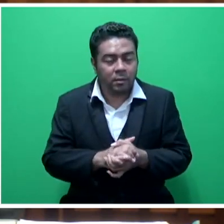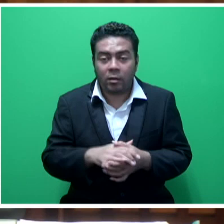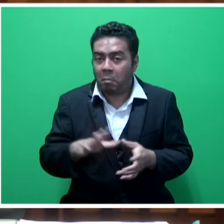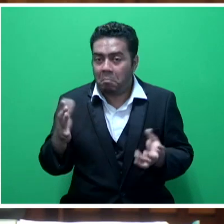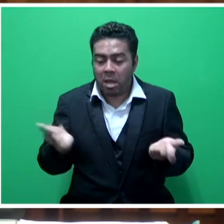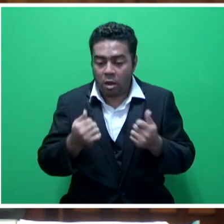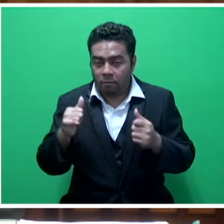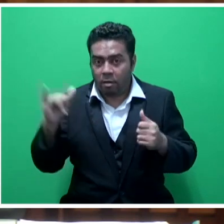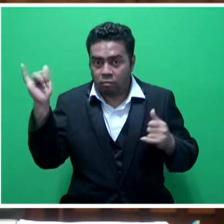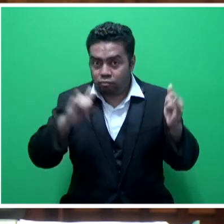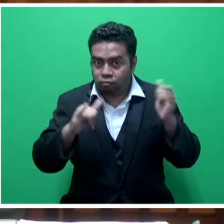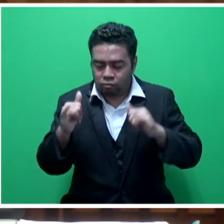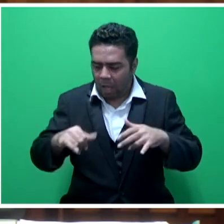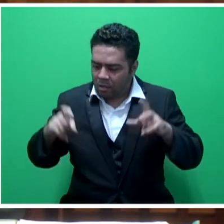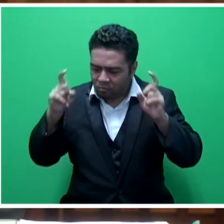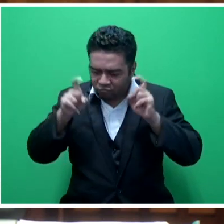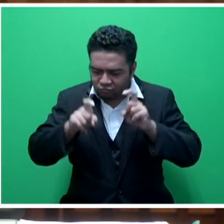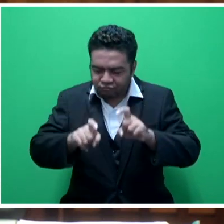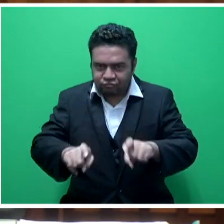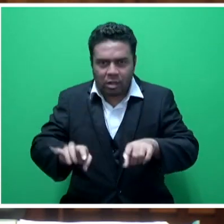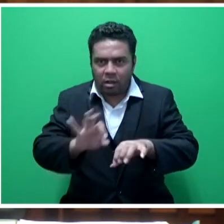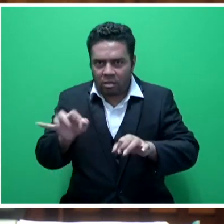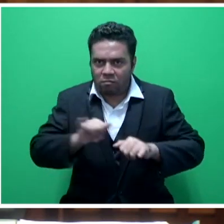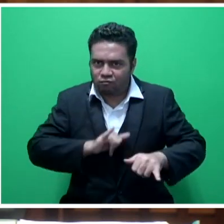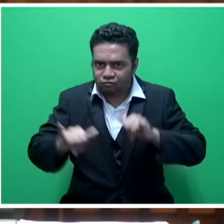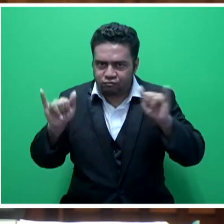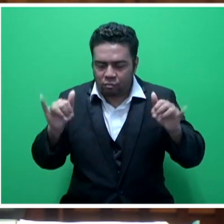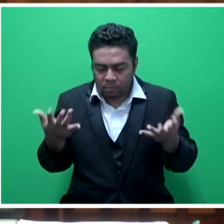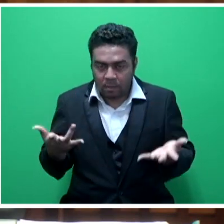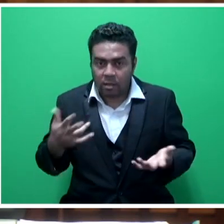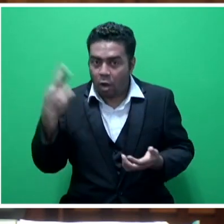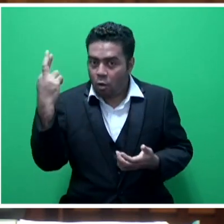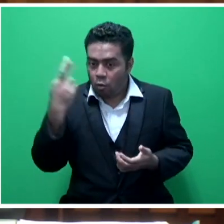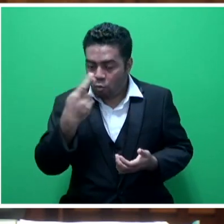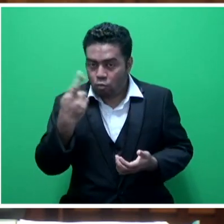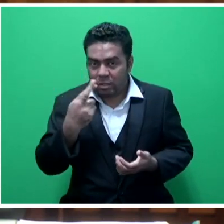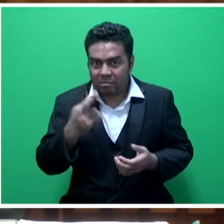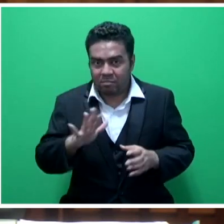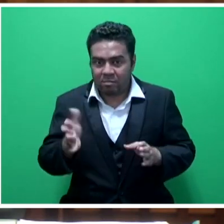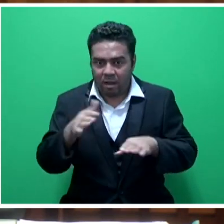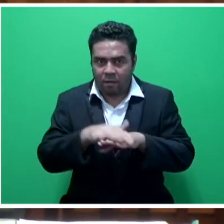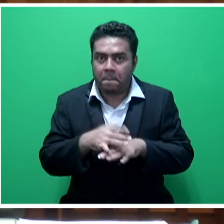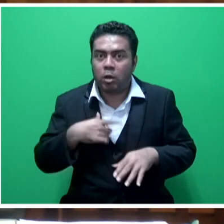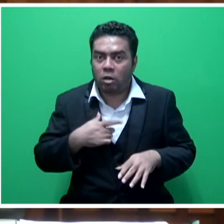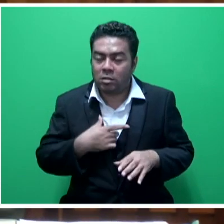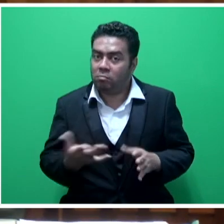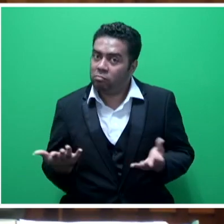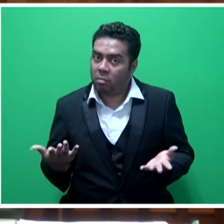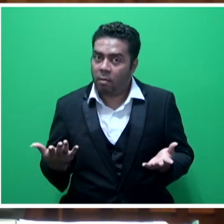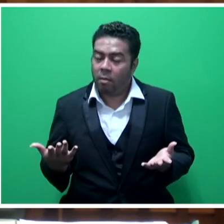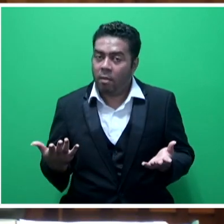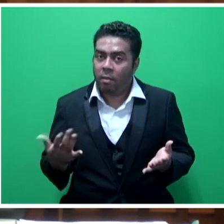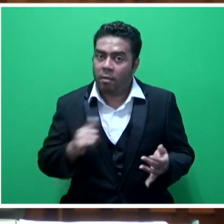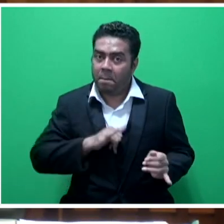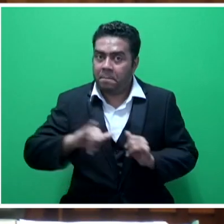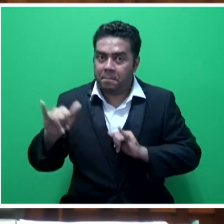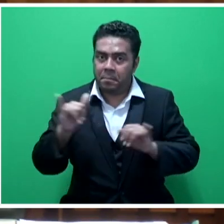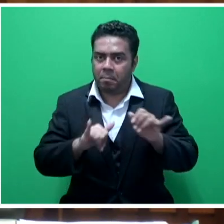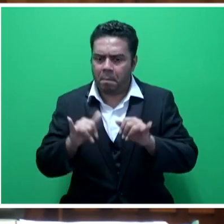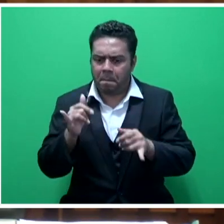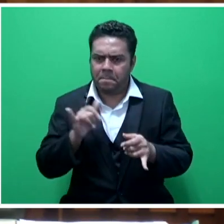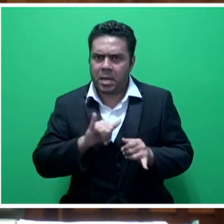grounded, Fiji Airways has negotiated with the insurers for ground risk cover only because the planes aren't flying, which comes at a discounted